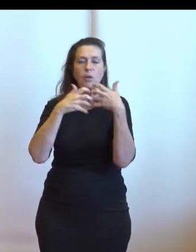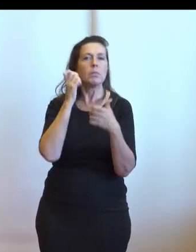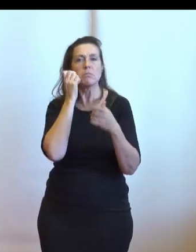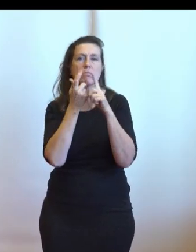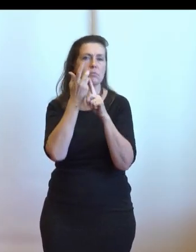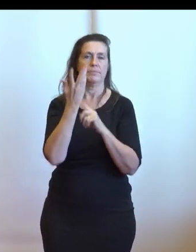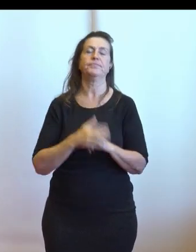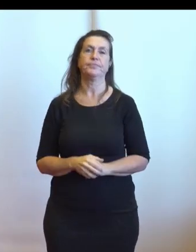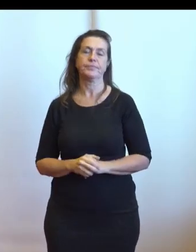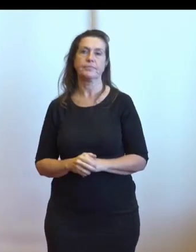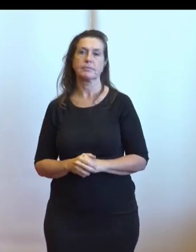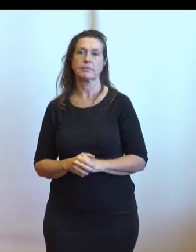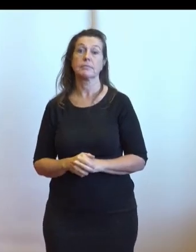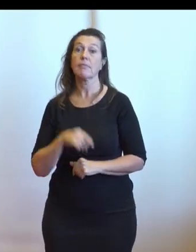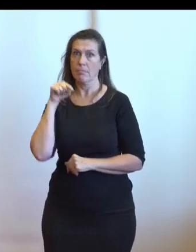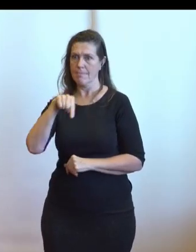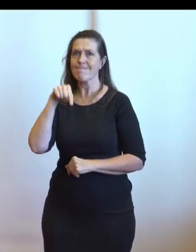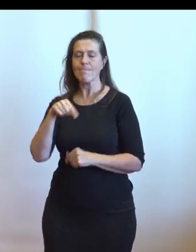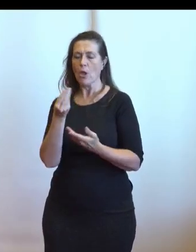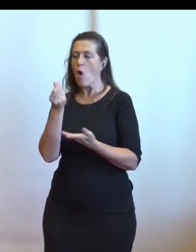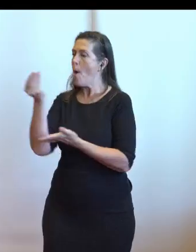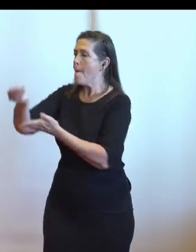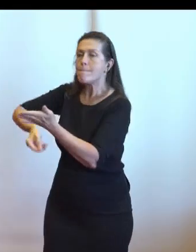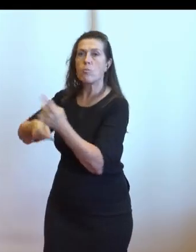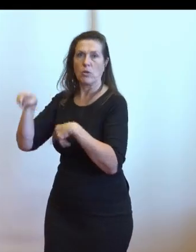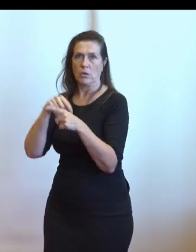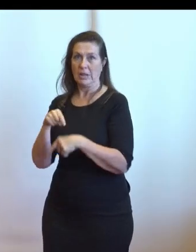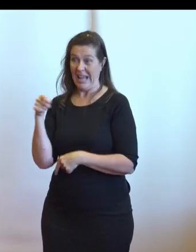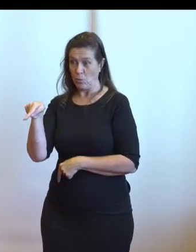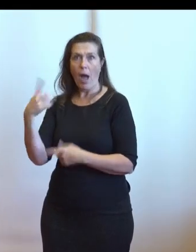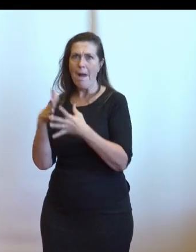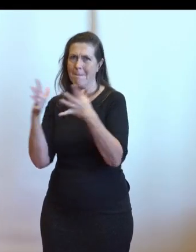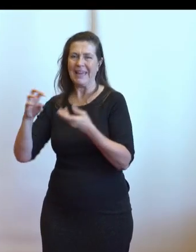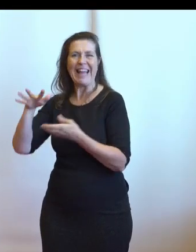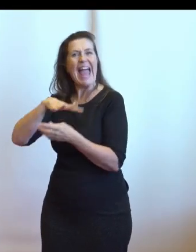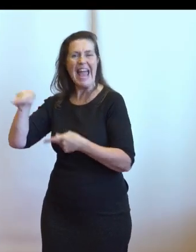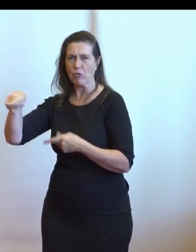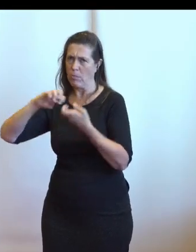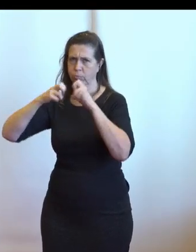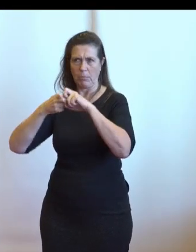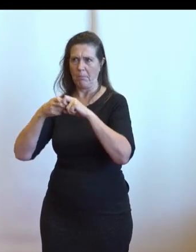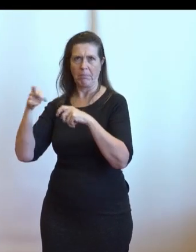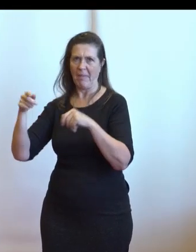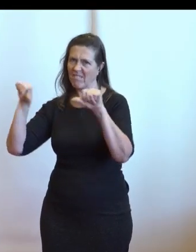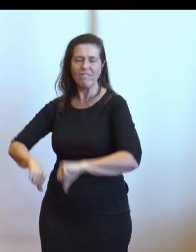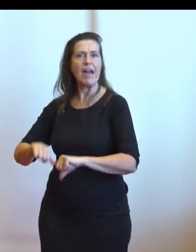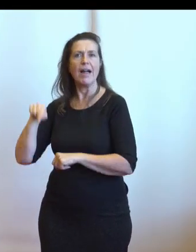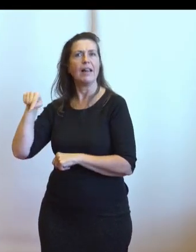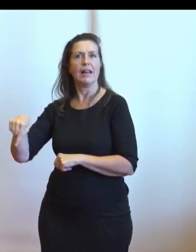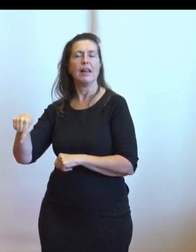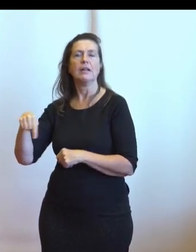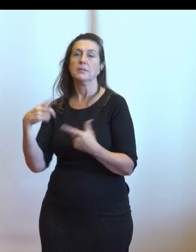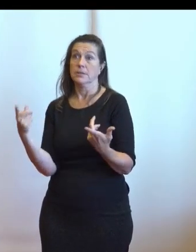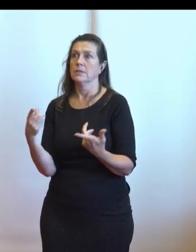one of the things we found is actually procurement is one of the main areas where it's actually failing. So I think we kind of really need to get like procurement buddies or something, or